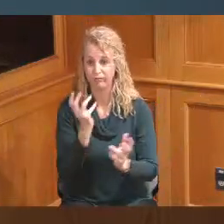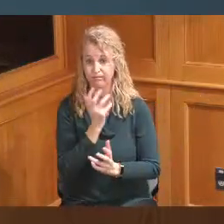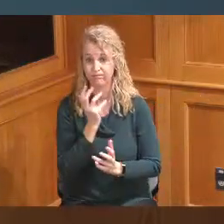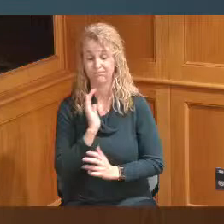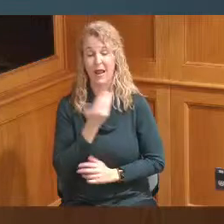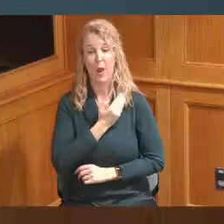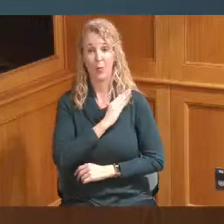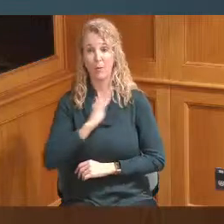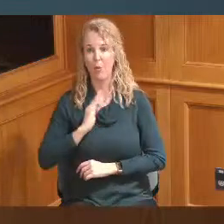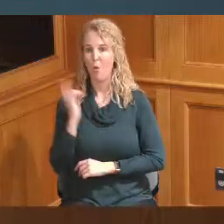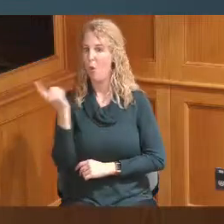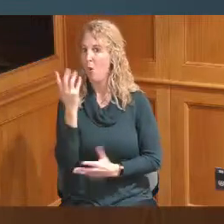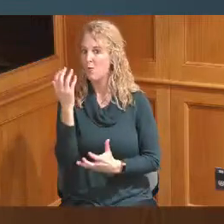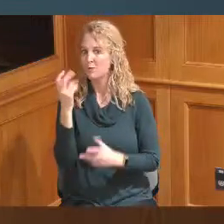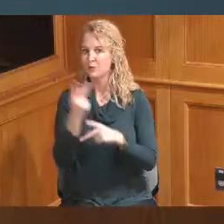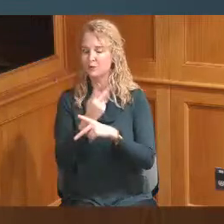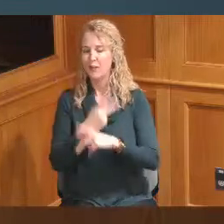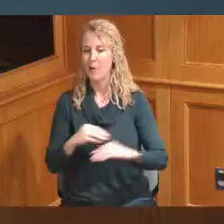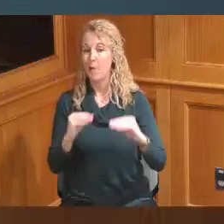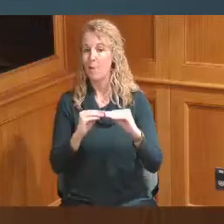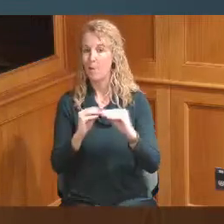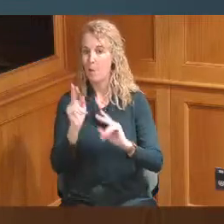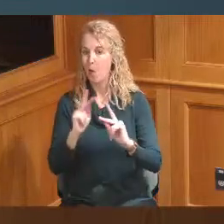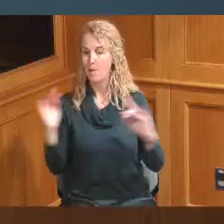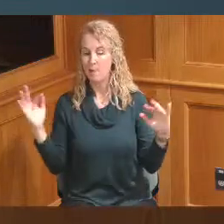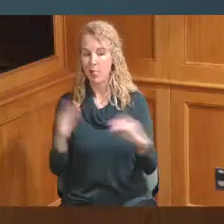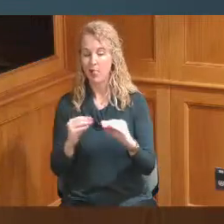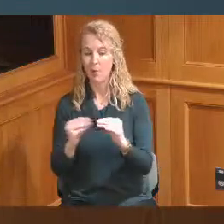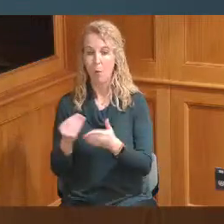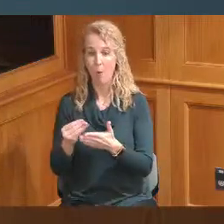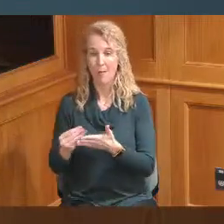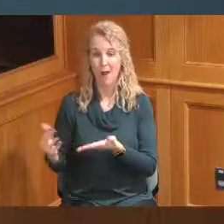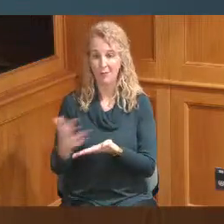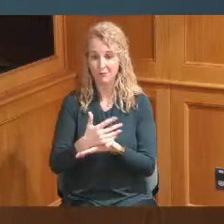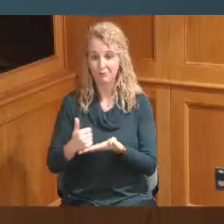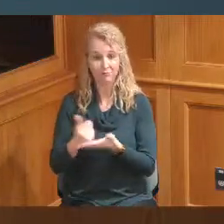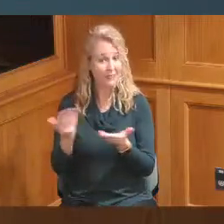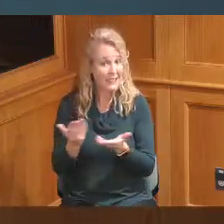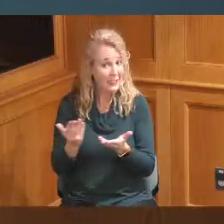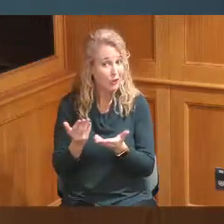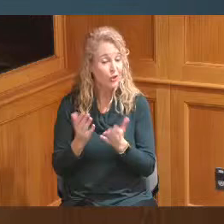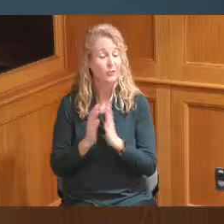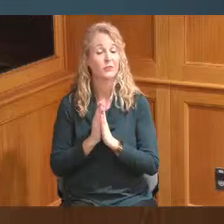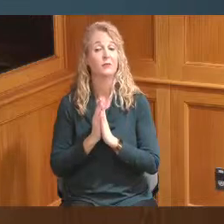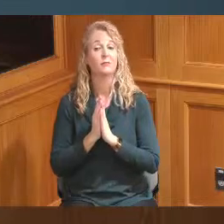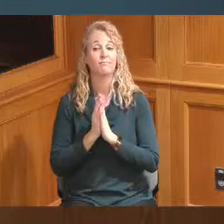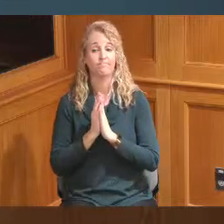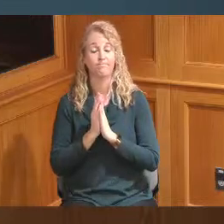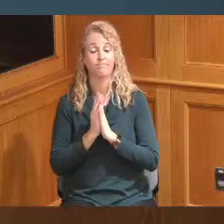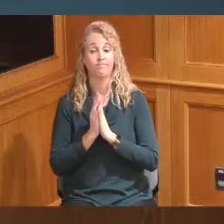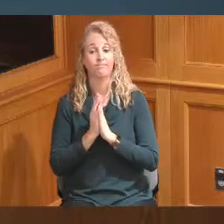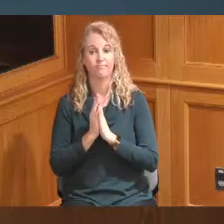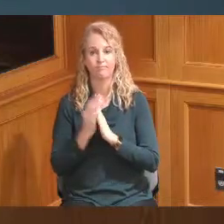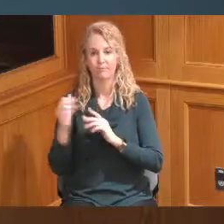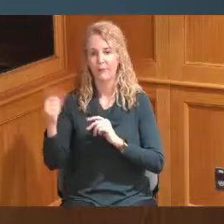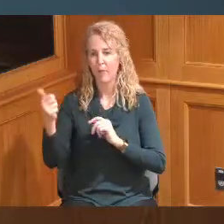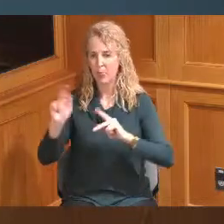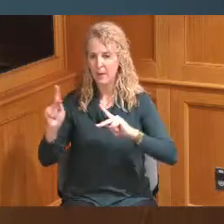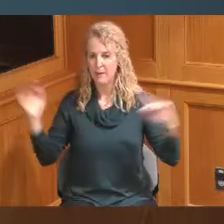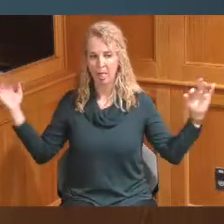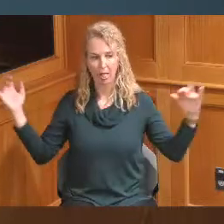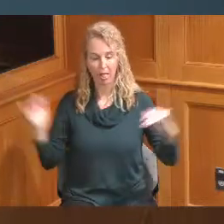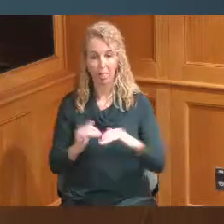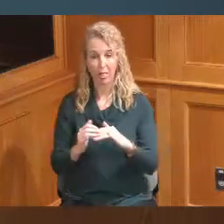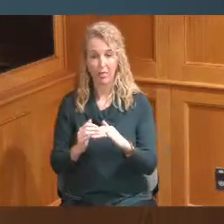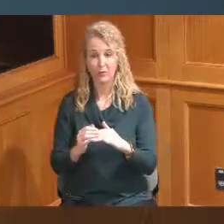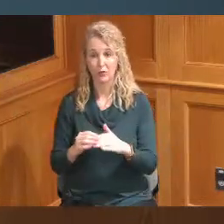our board is always looking at how we can bring more finances into Hamilton County from outside, and that